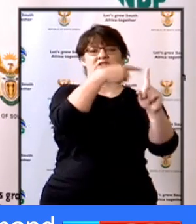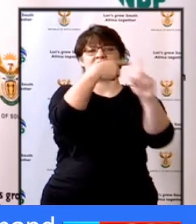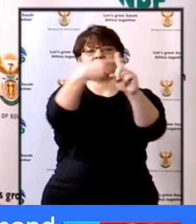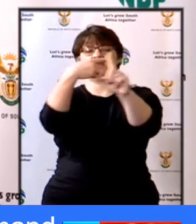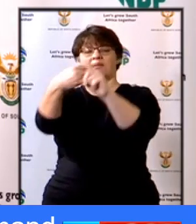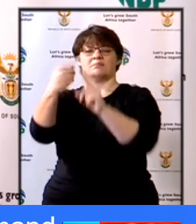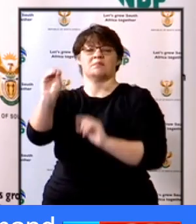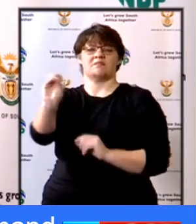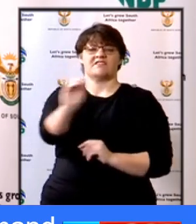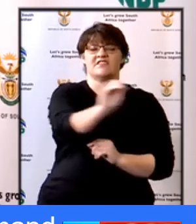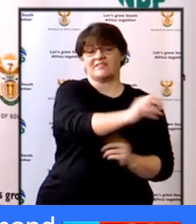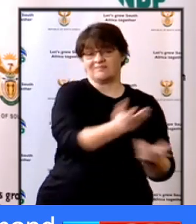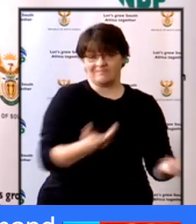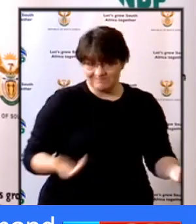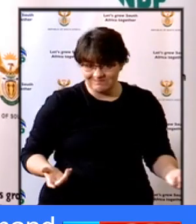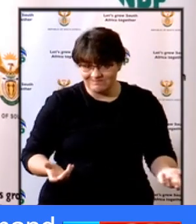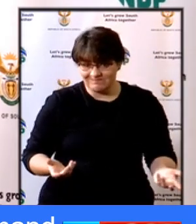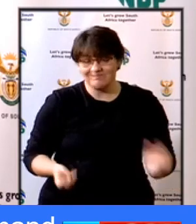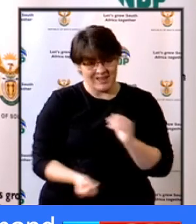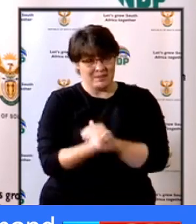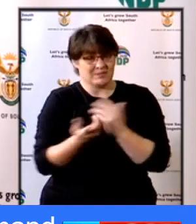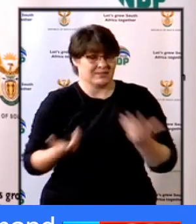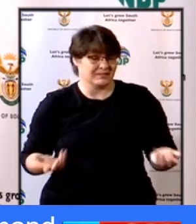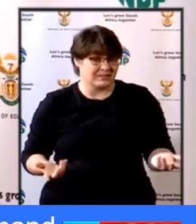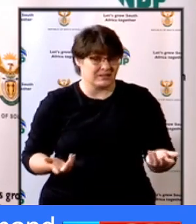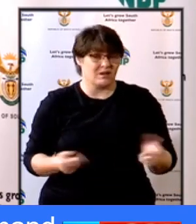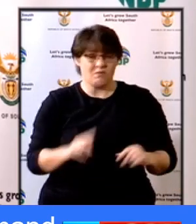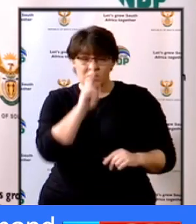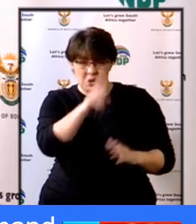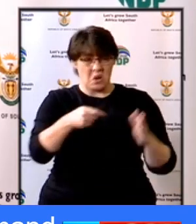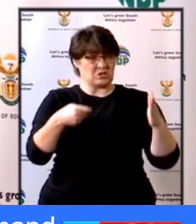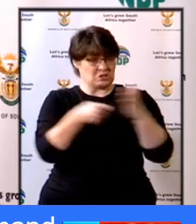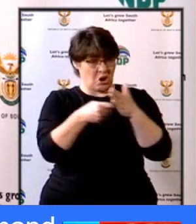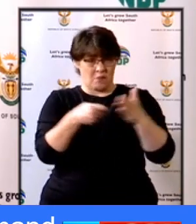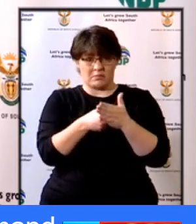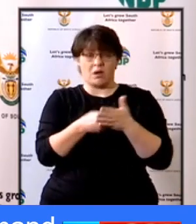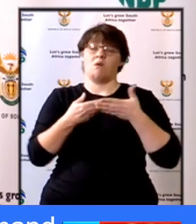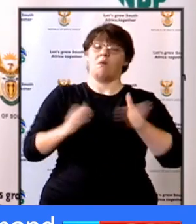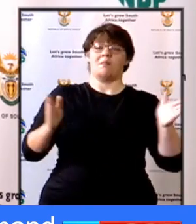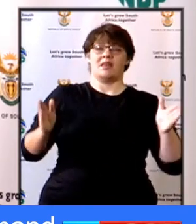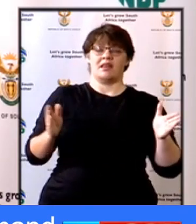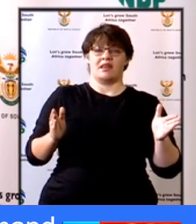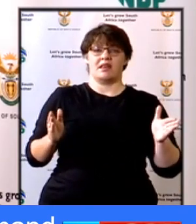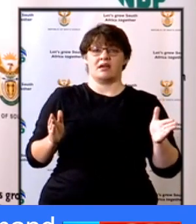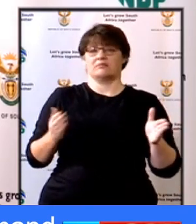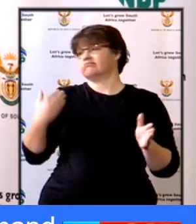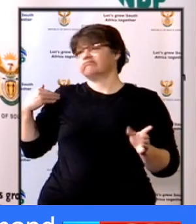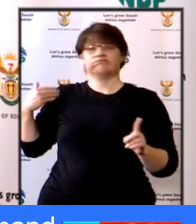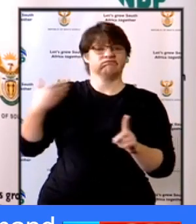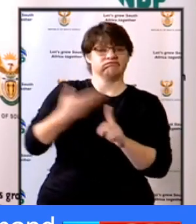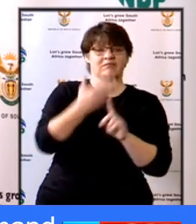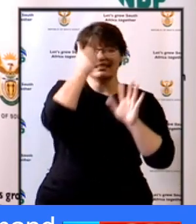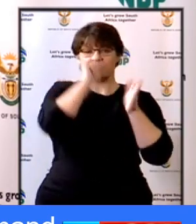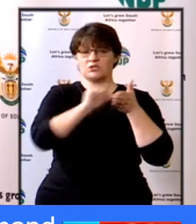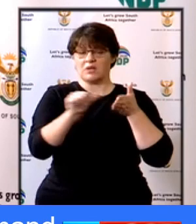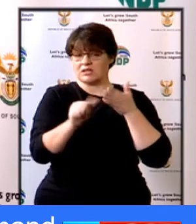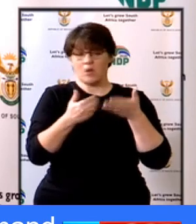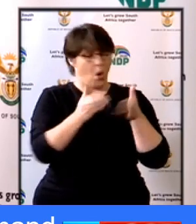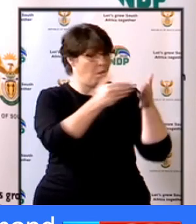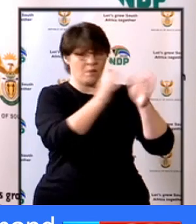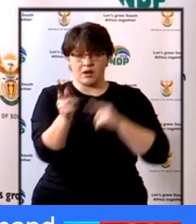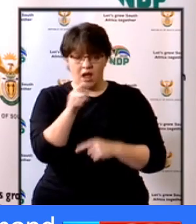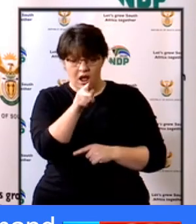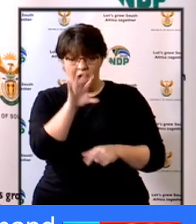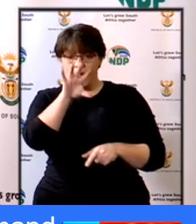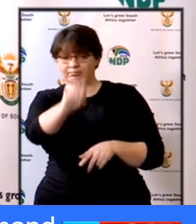positive. We've monitored the situation in retail stores that have been open for the last 6 weeks or so, and